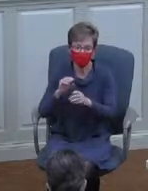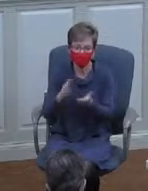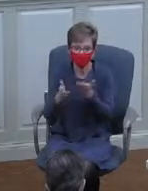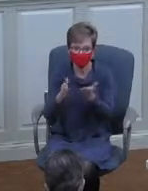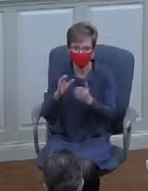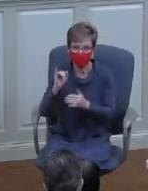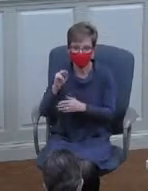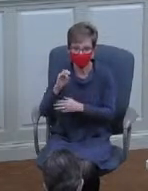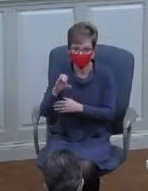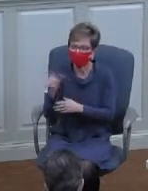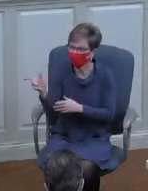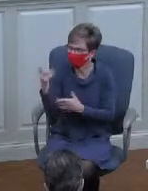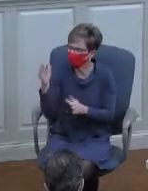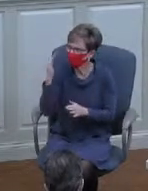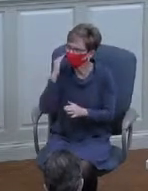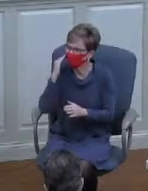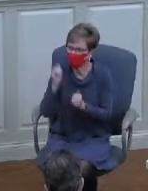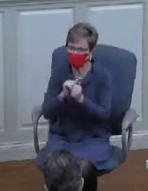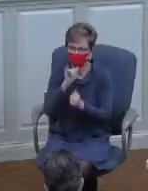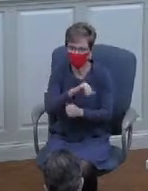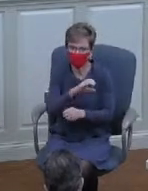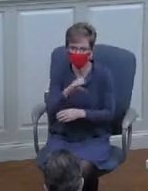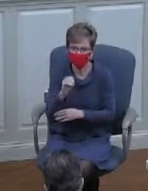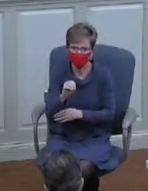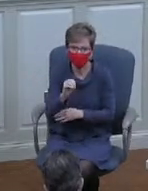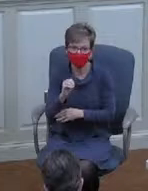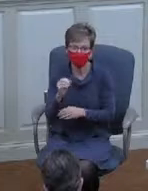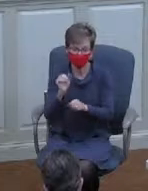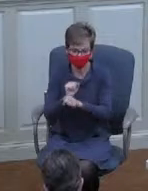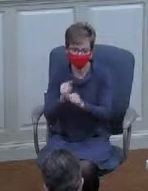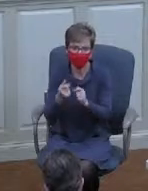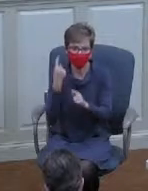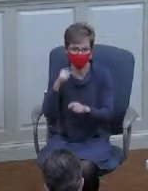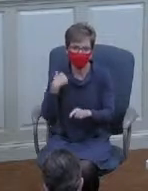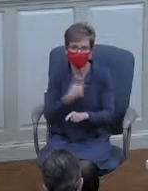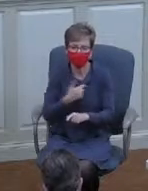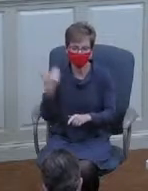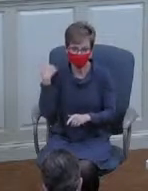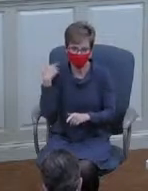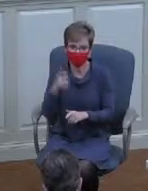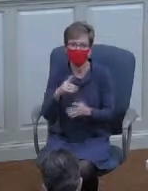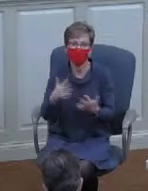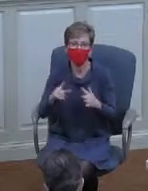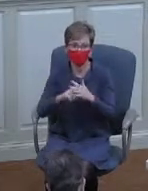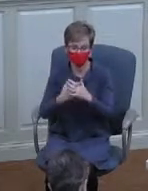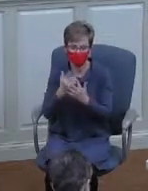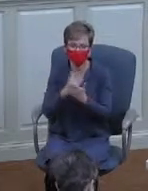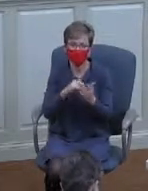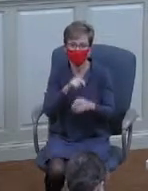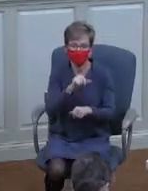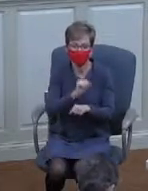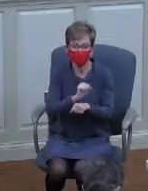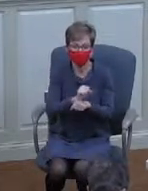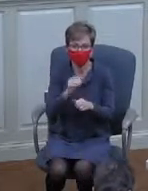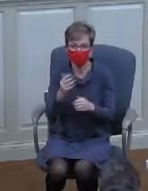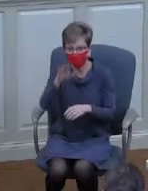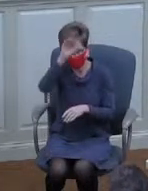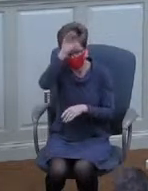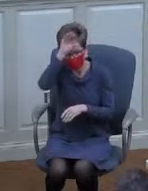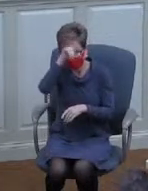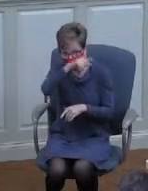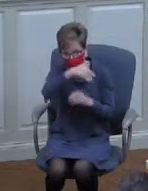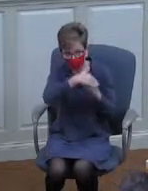with. I listed in your packet some of the work they've done with us. They've already started some of this work on the fire station next